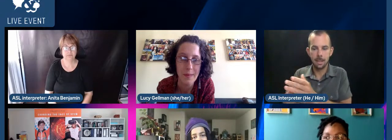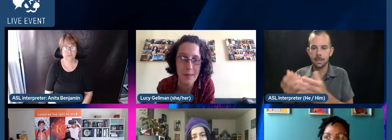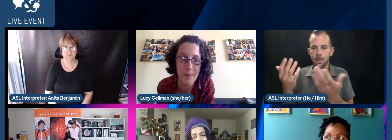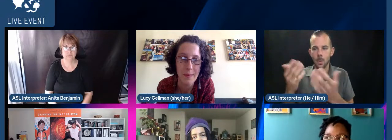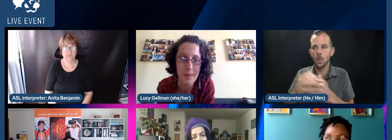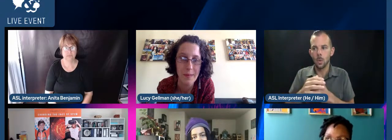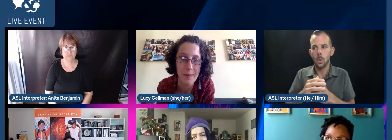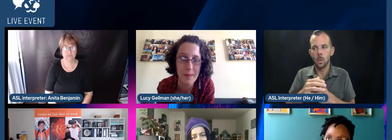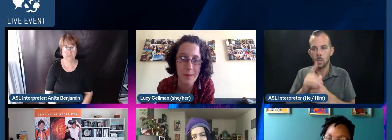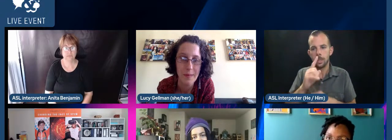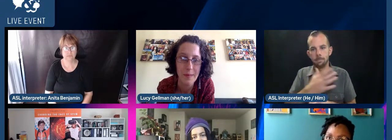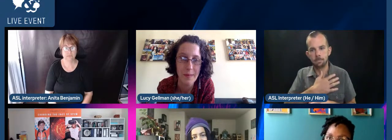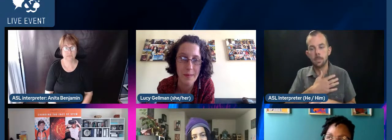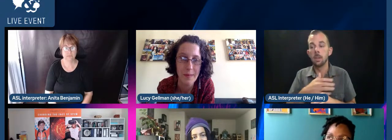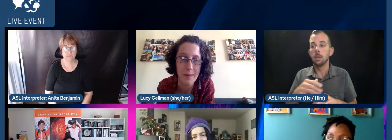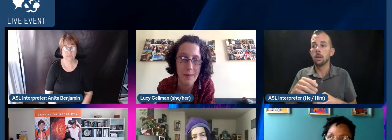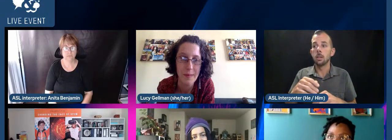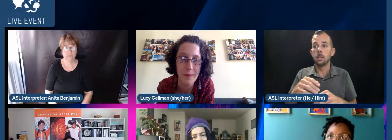But when I think about, like,